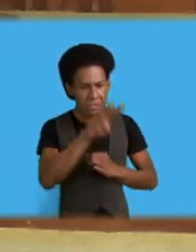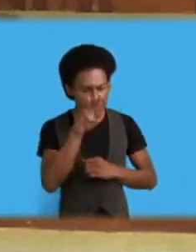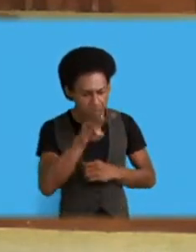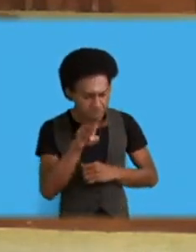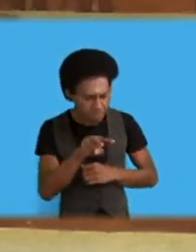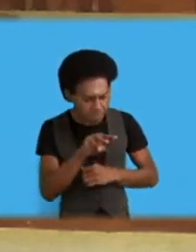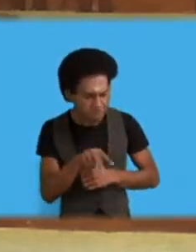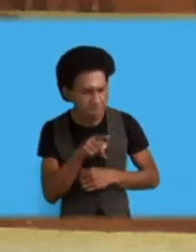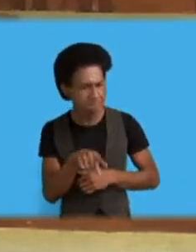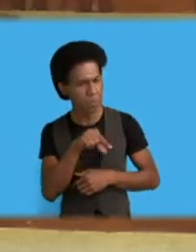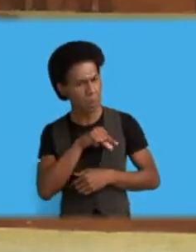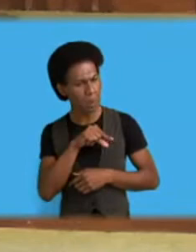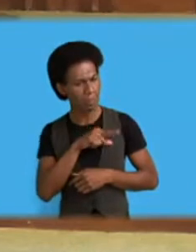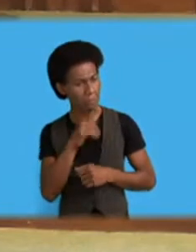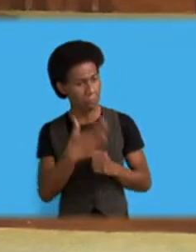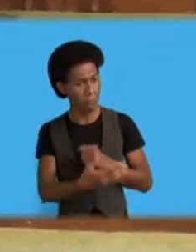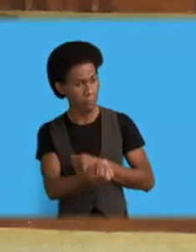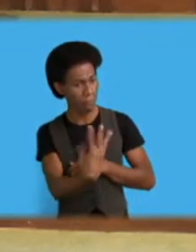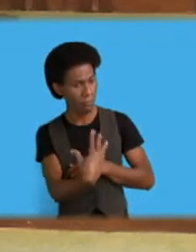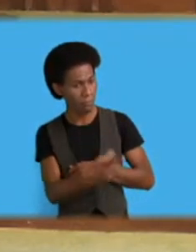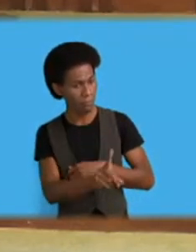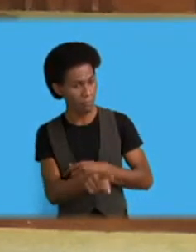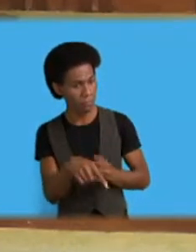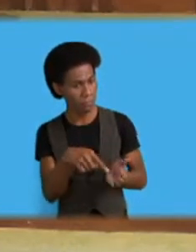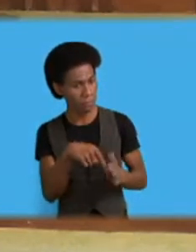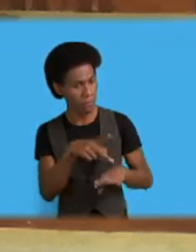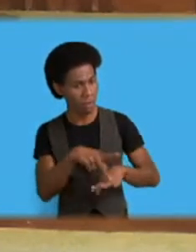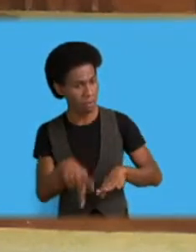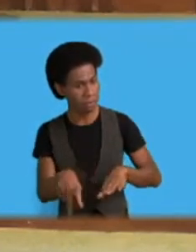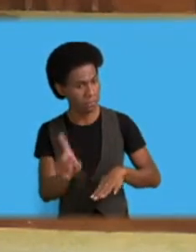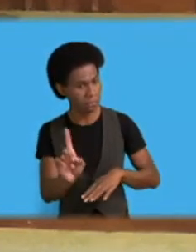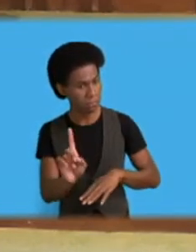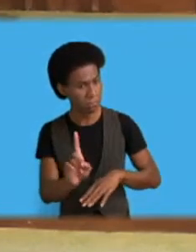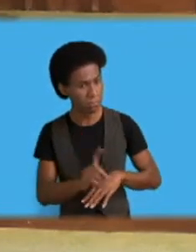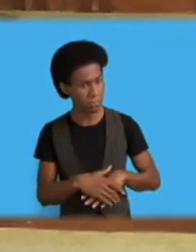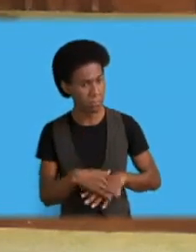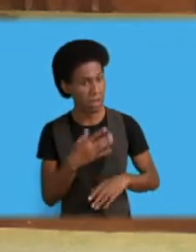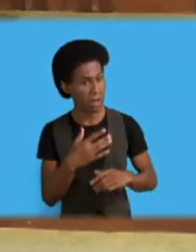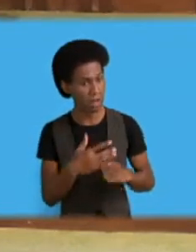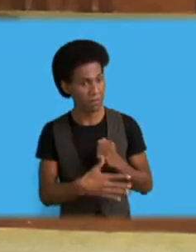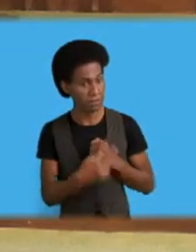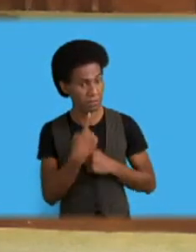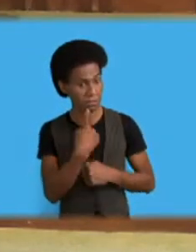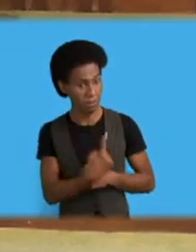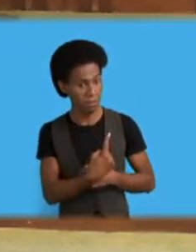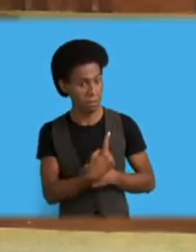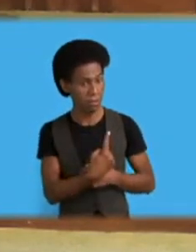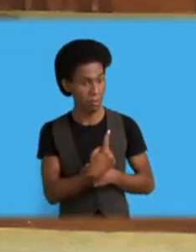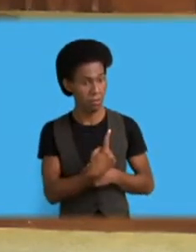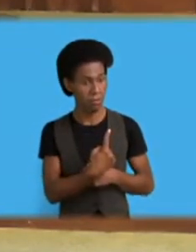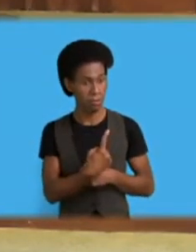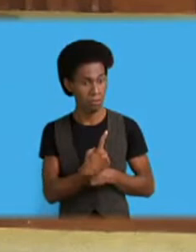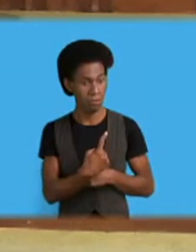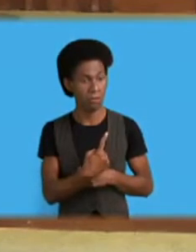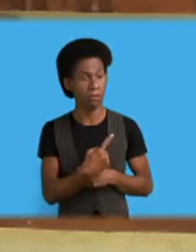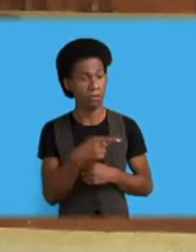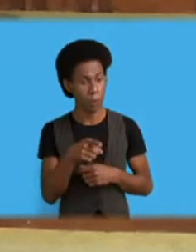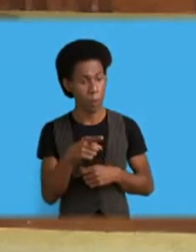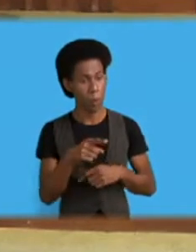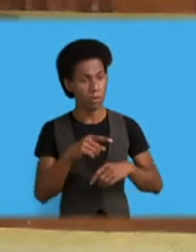in this House, Honourable Deputy Speaker, about the measurement that he is using to describe quality. And unless we